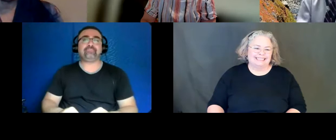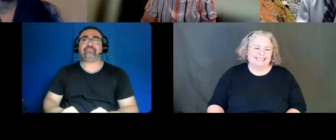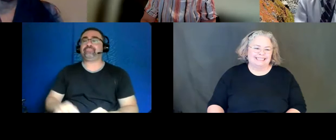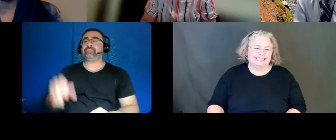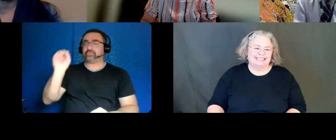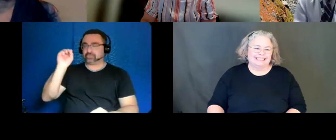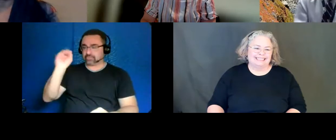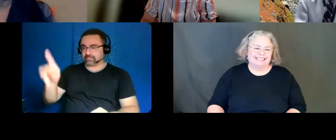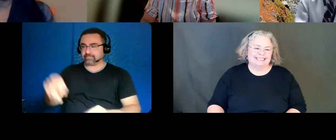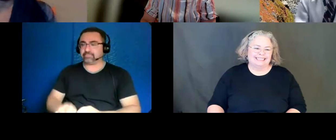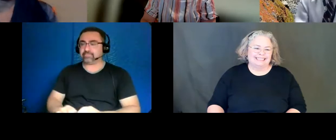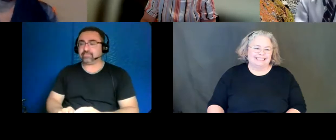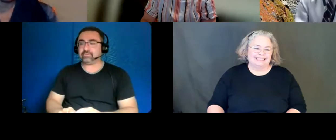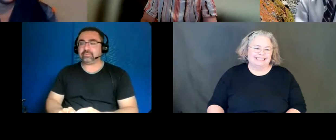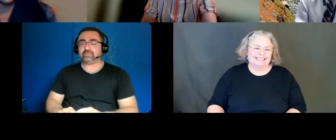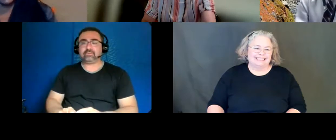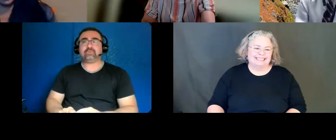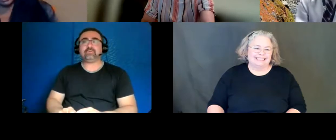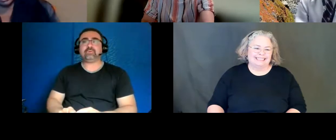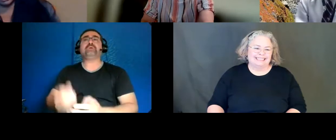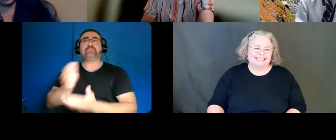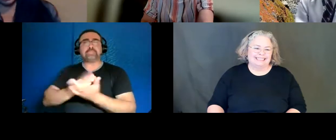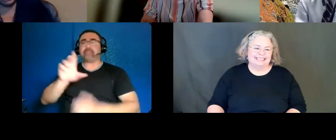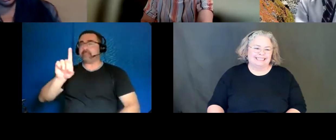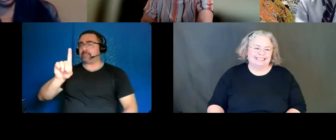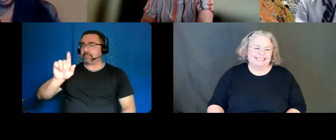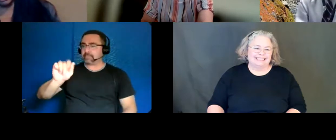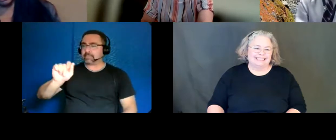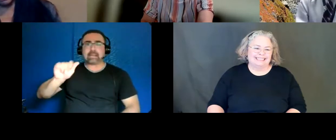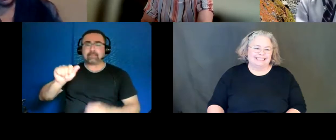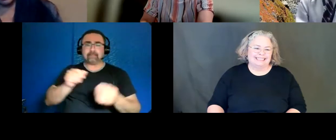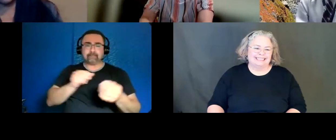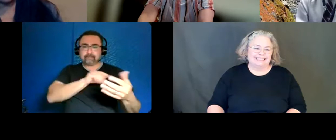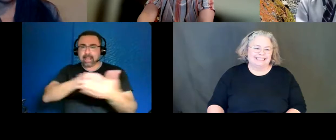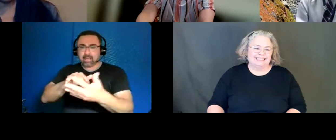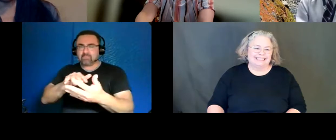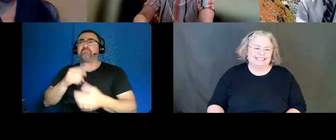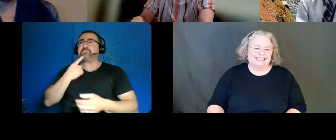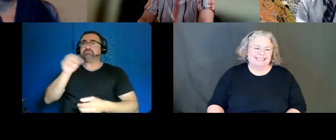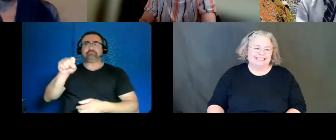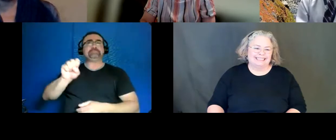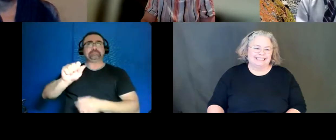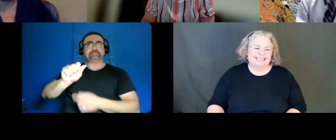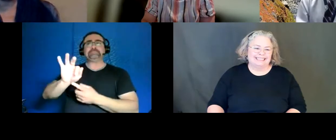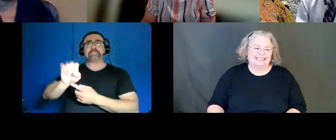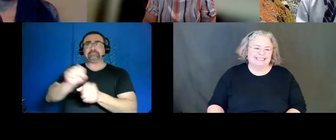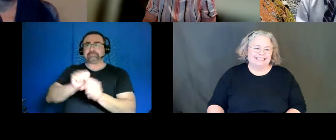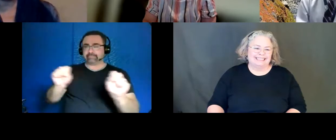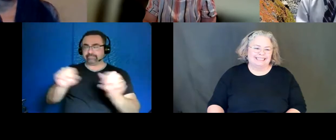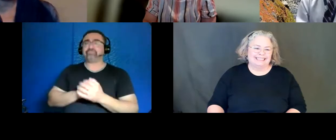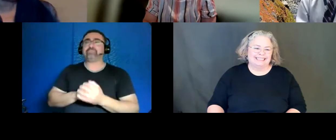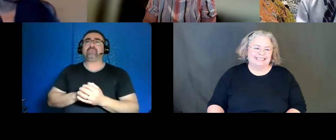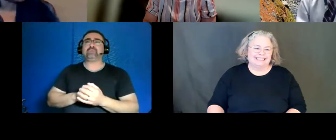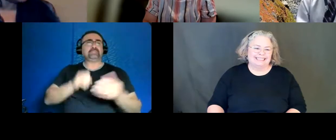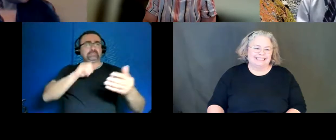Okay, so there are data that say that it's probably safe. There have been